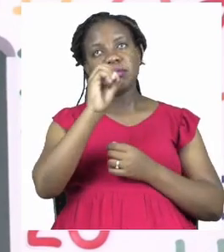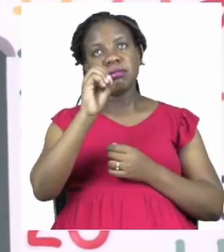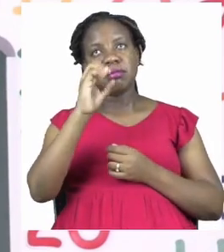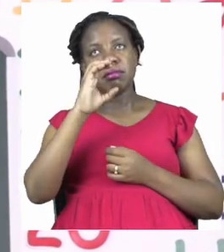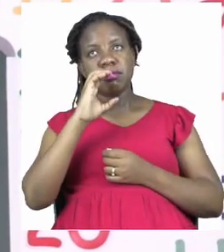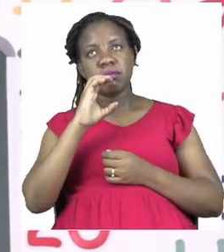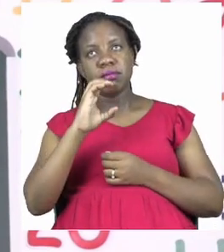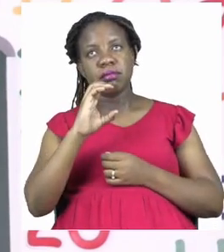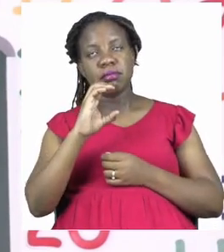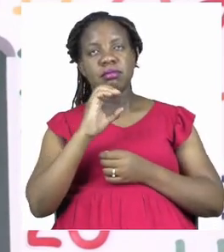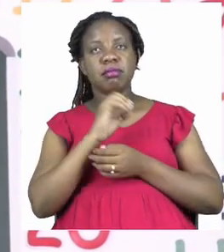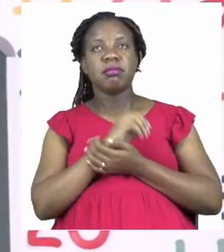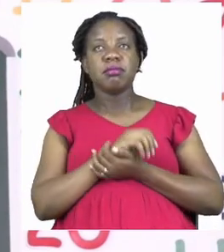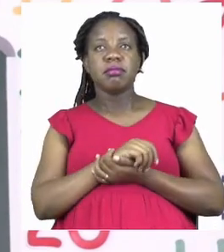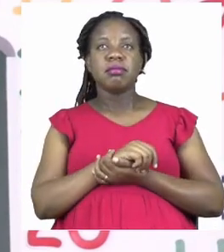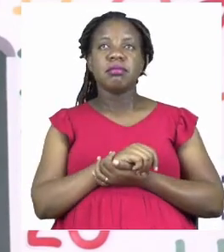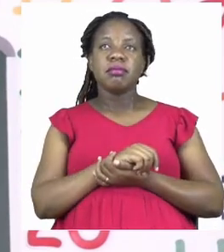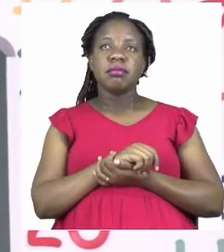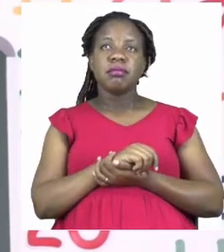10 cents.